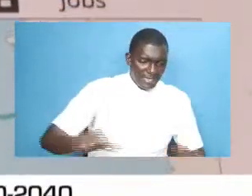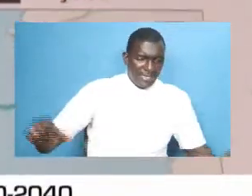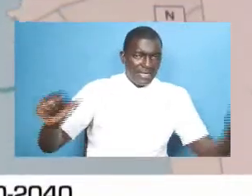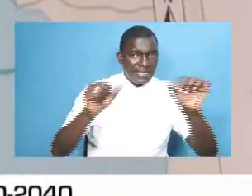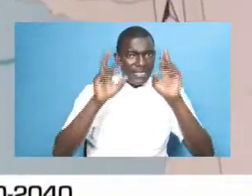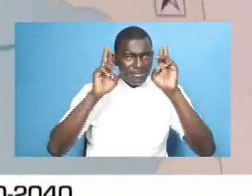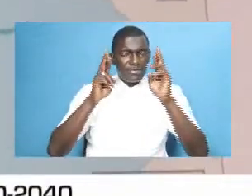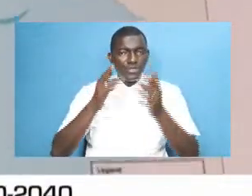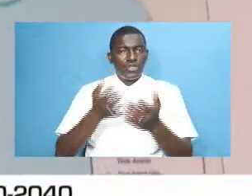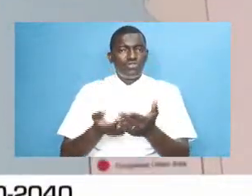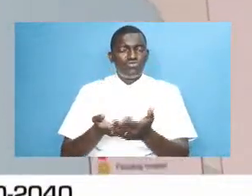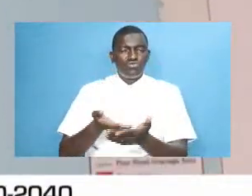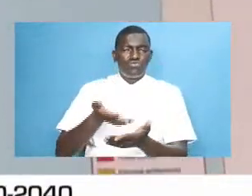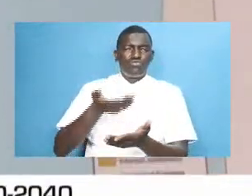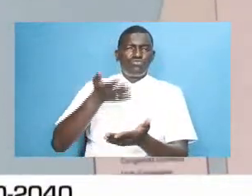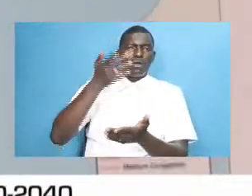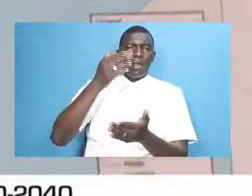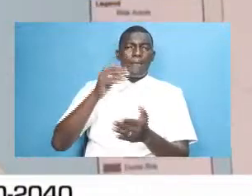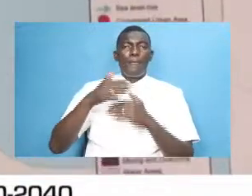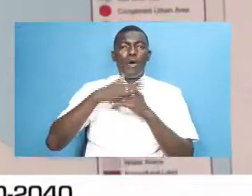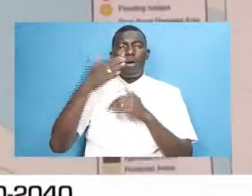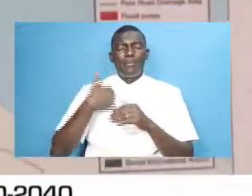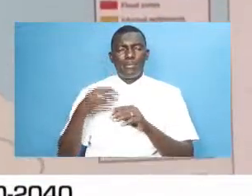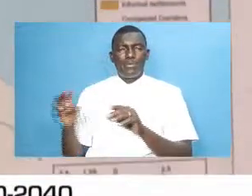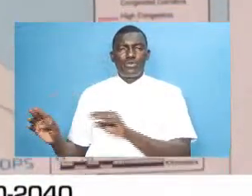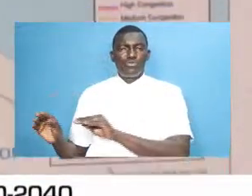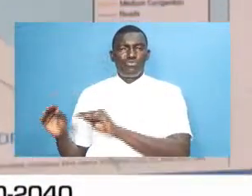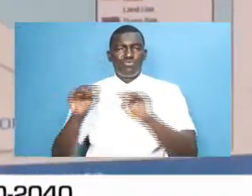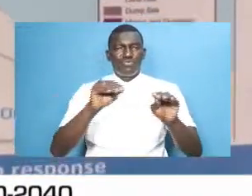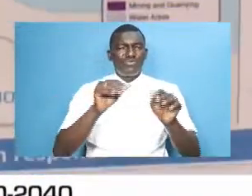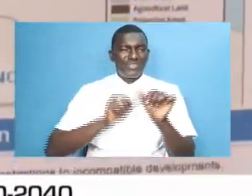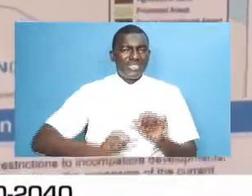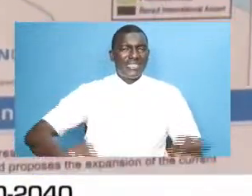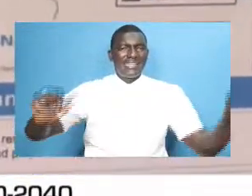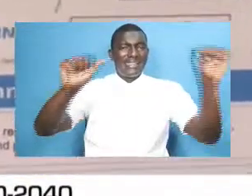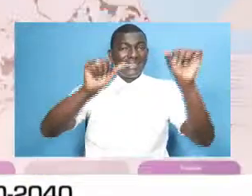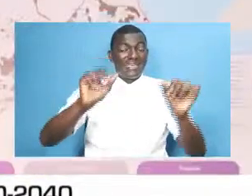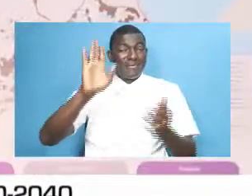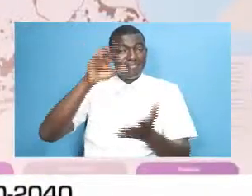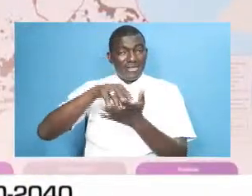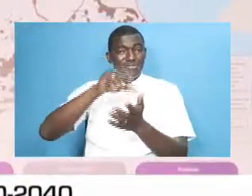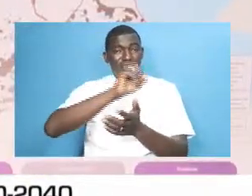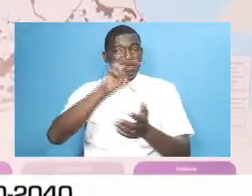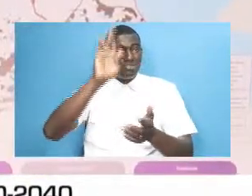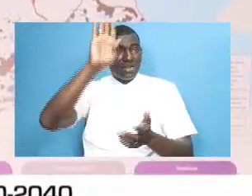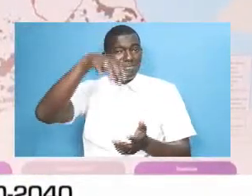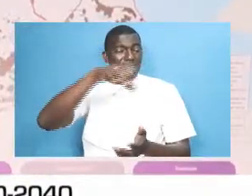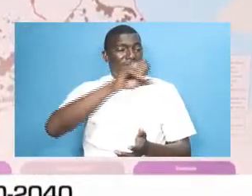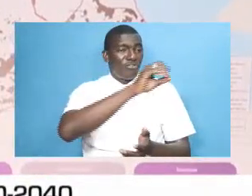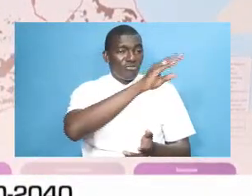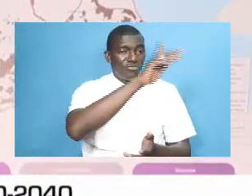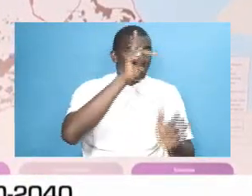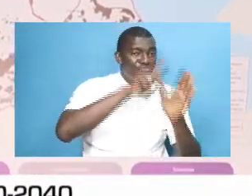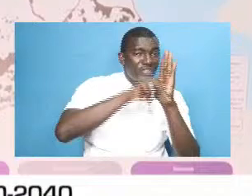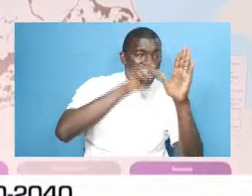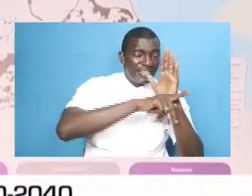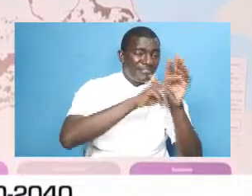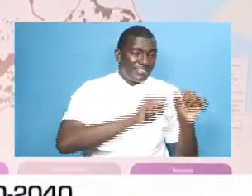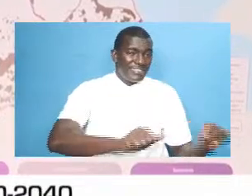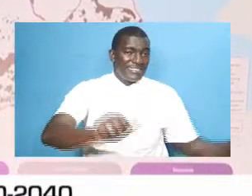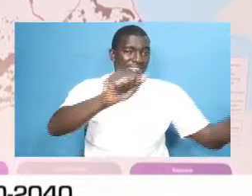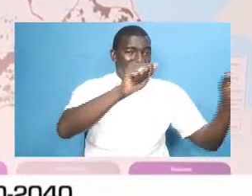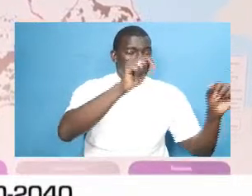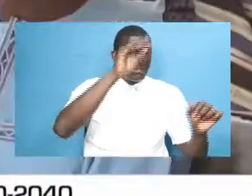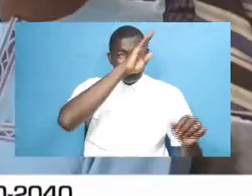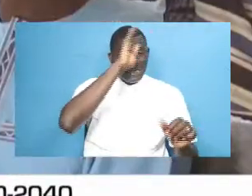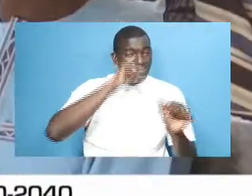to grow as more people migrate to the area. The strategic development plan also focuses on economic growth, climate resilience, housing and